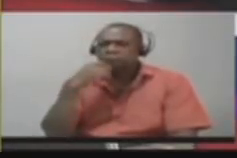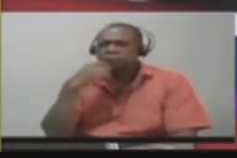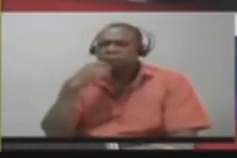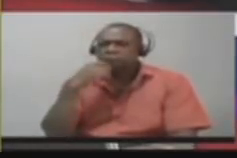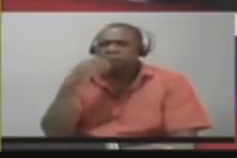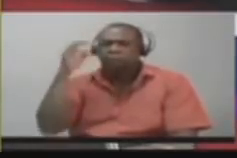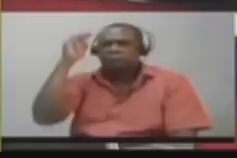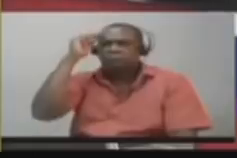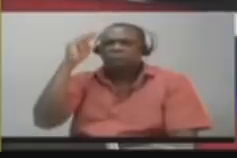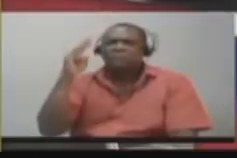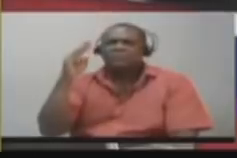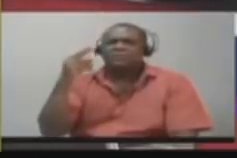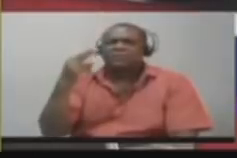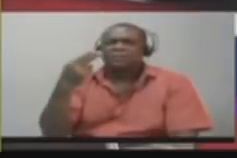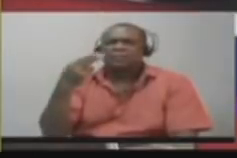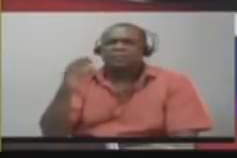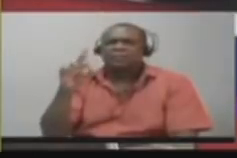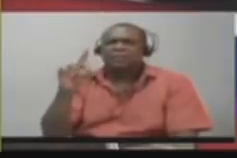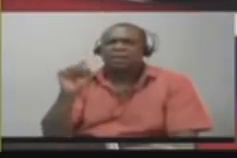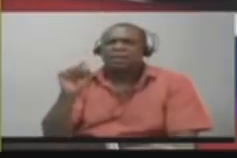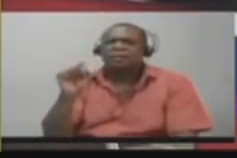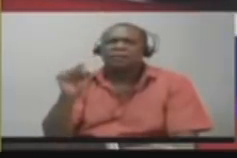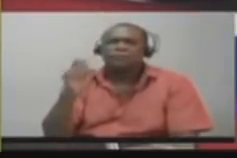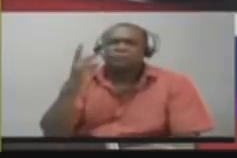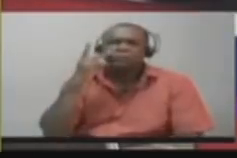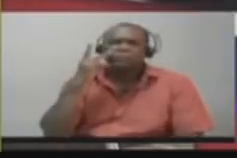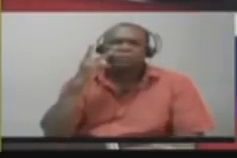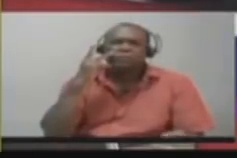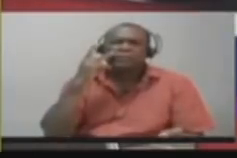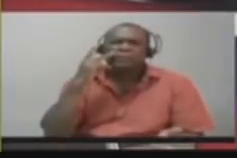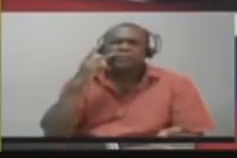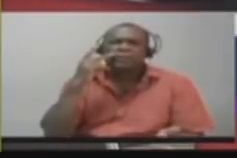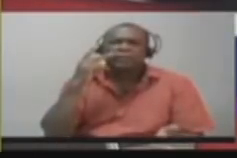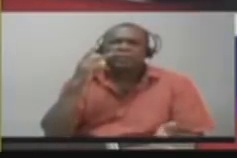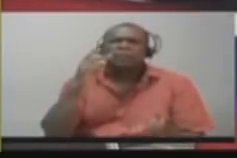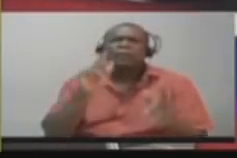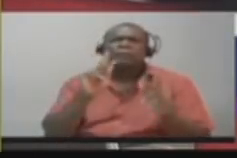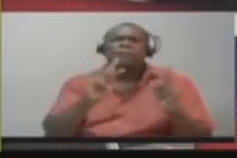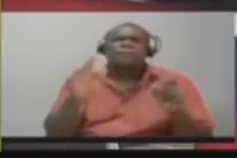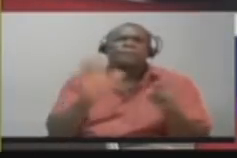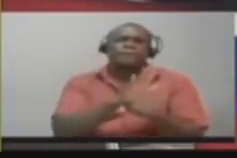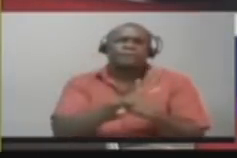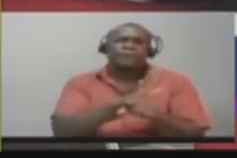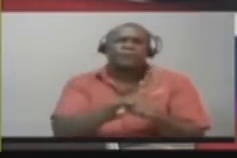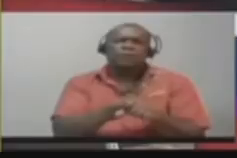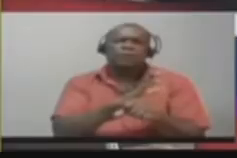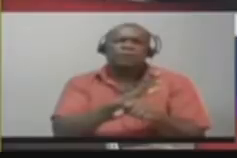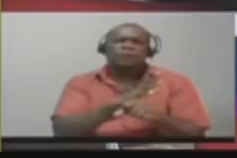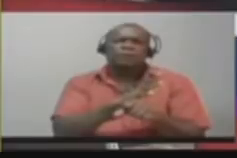COVID activity when it comes to fully vaccinated people as well?